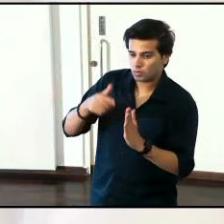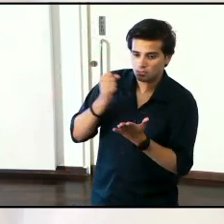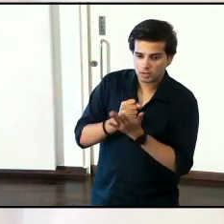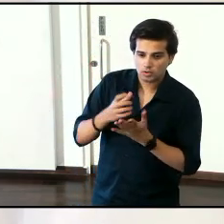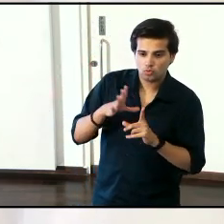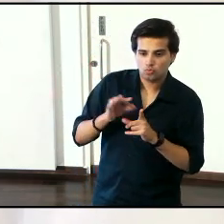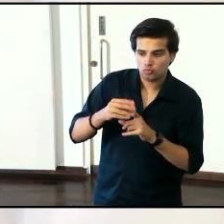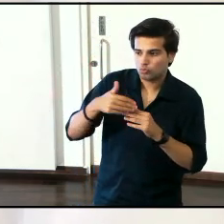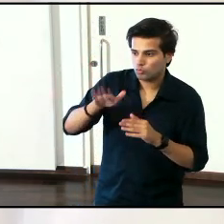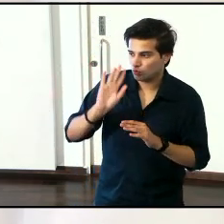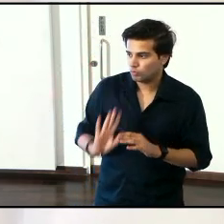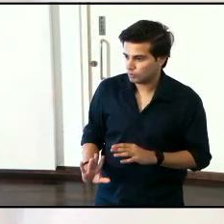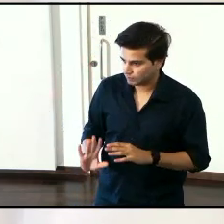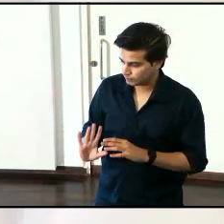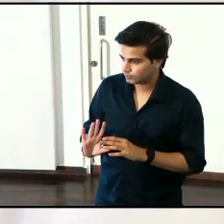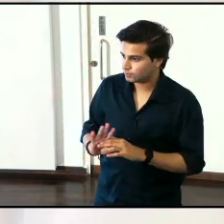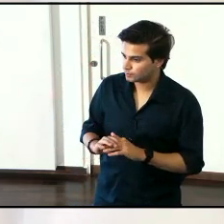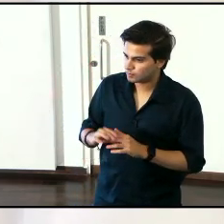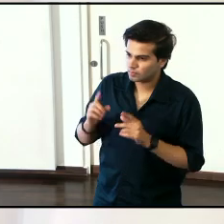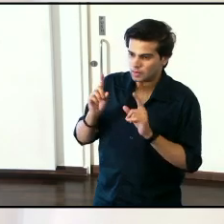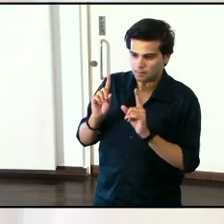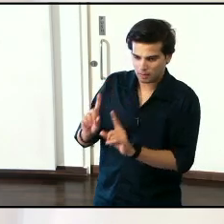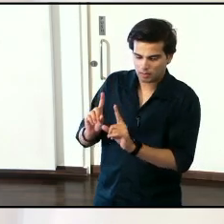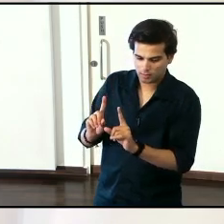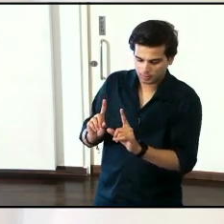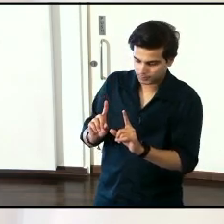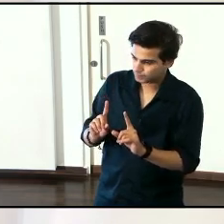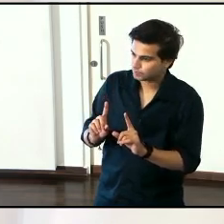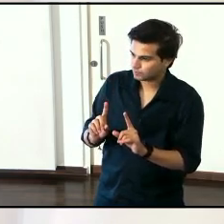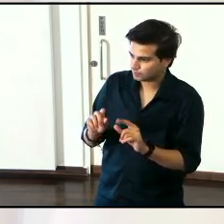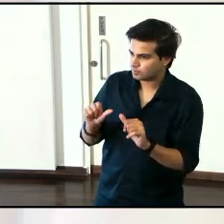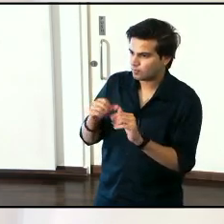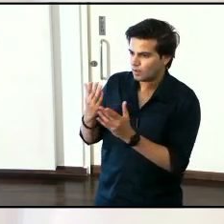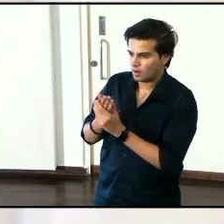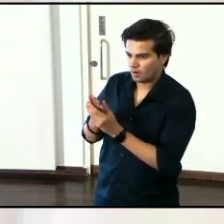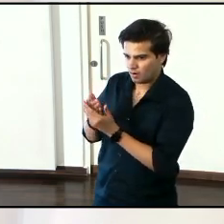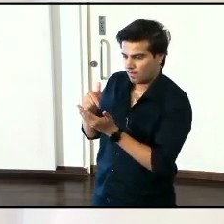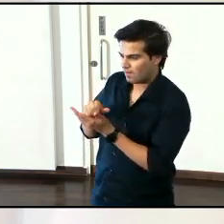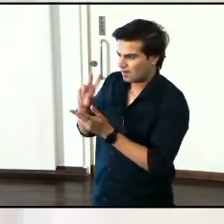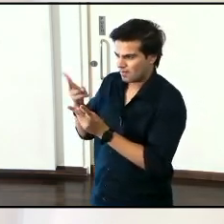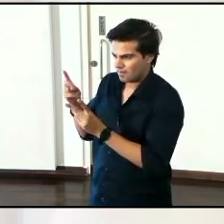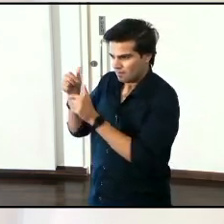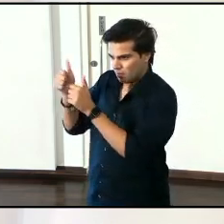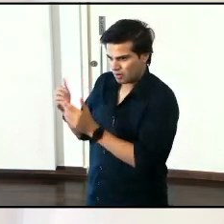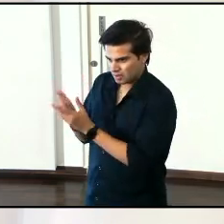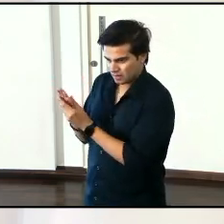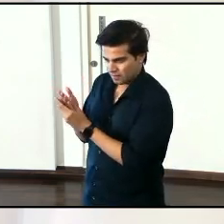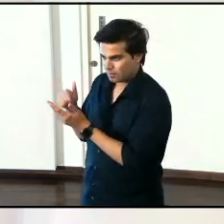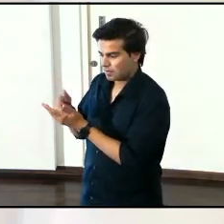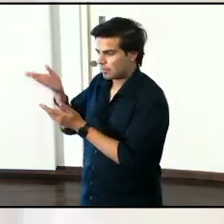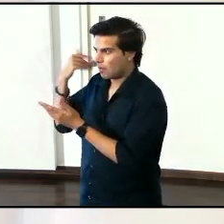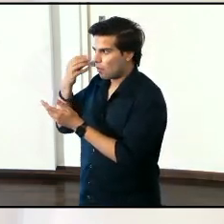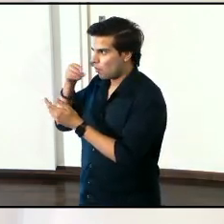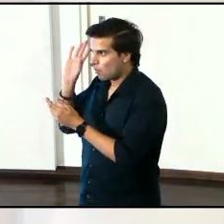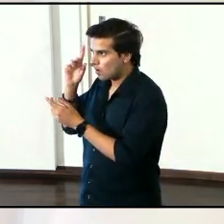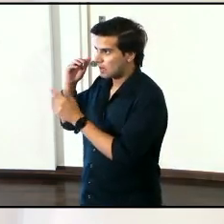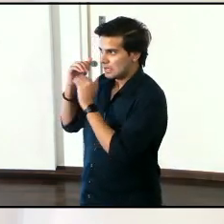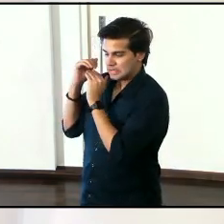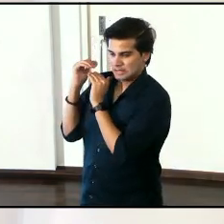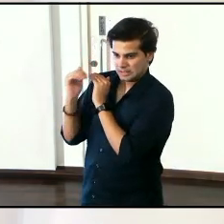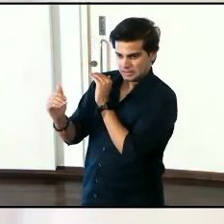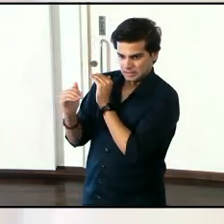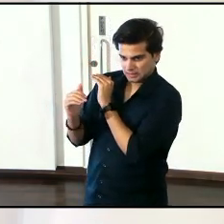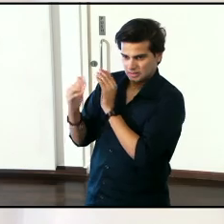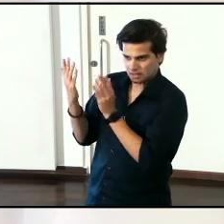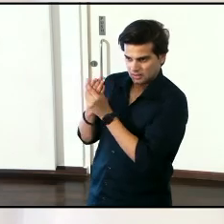done, right? But archives of this kind, apart from being an archive of resistance, they